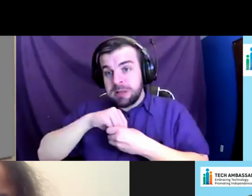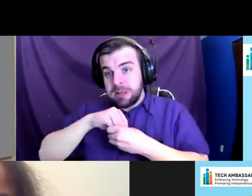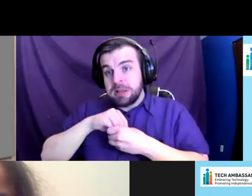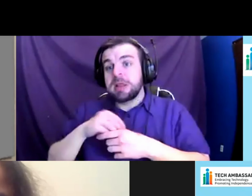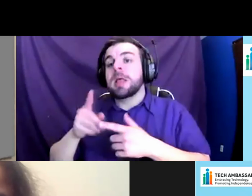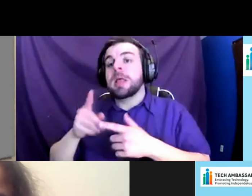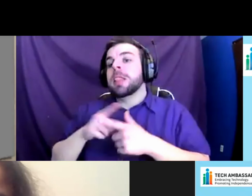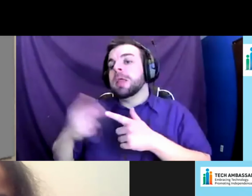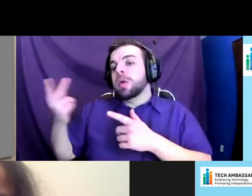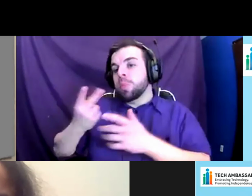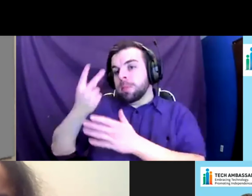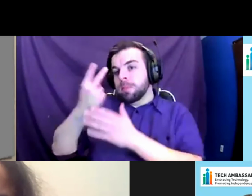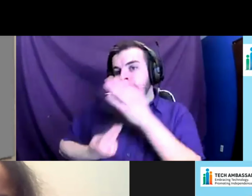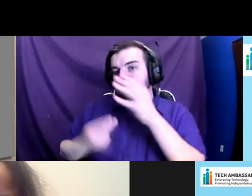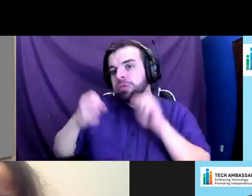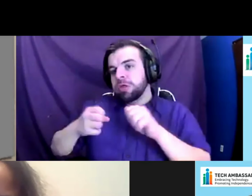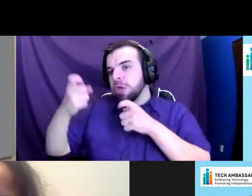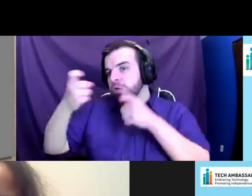it.